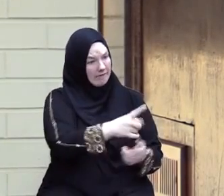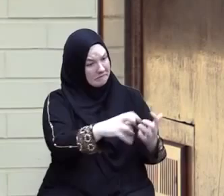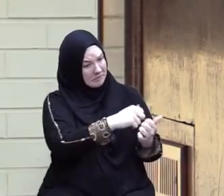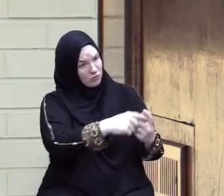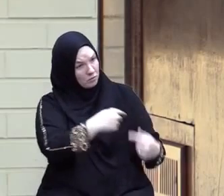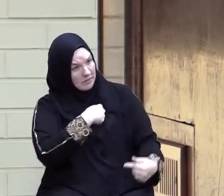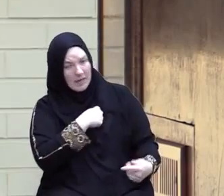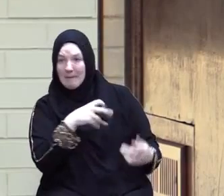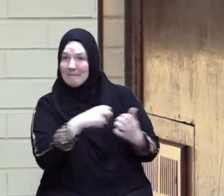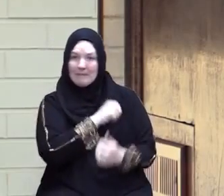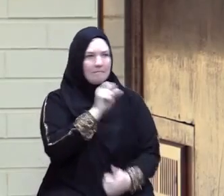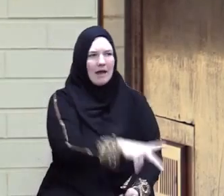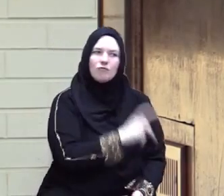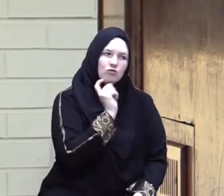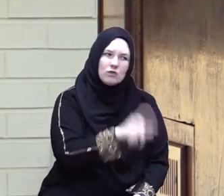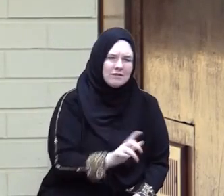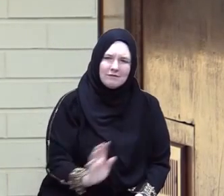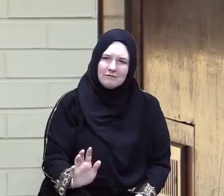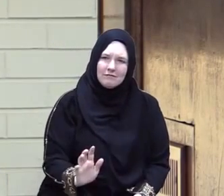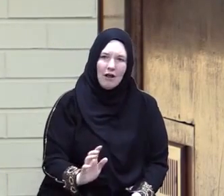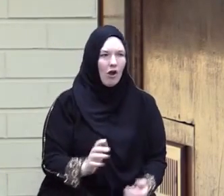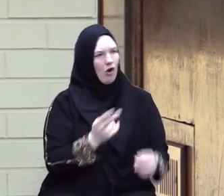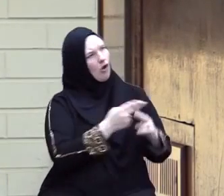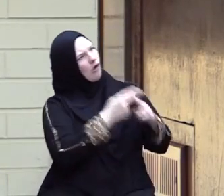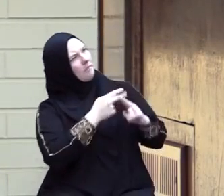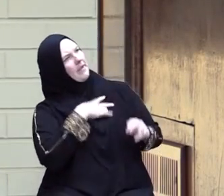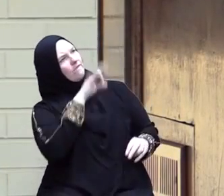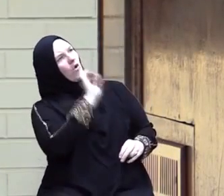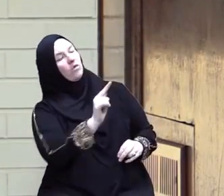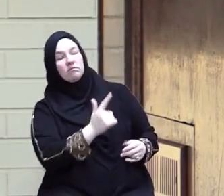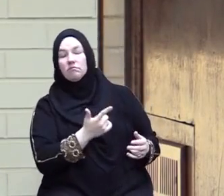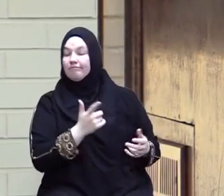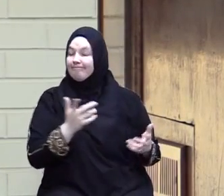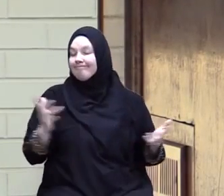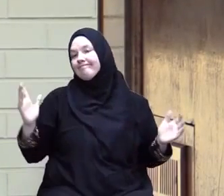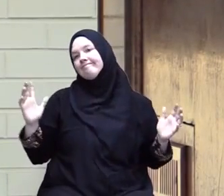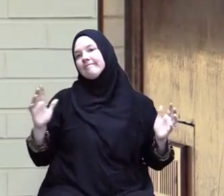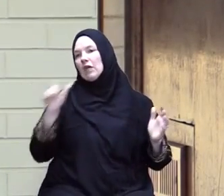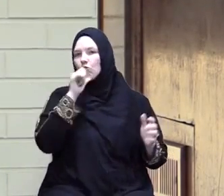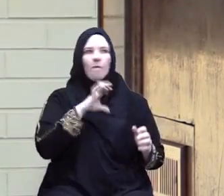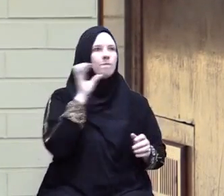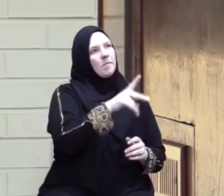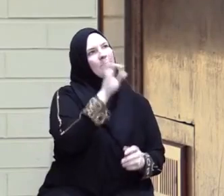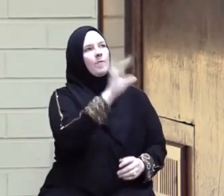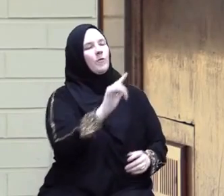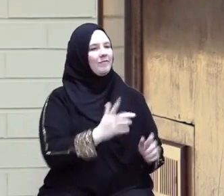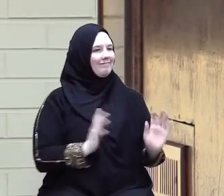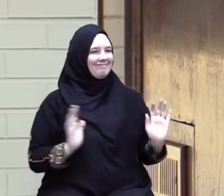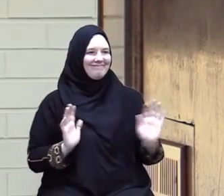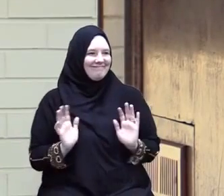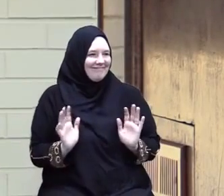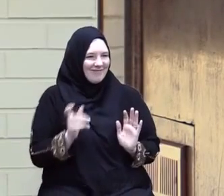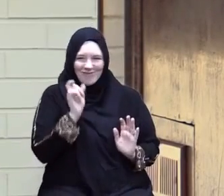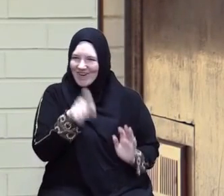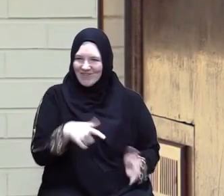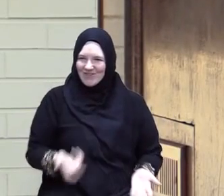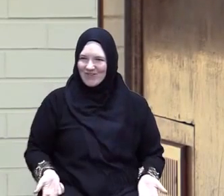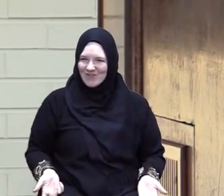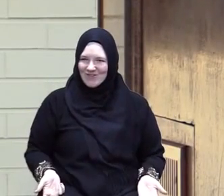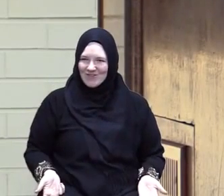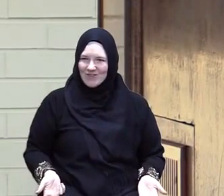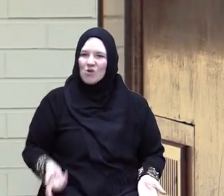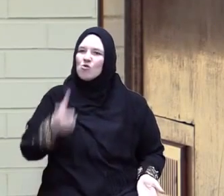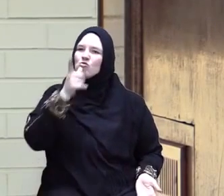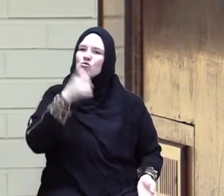them, no, you are the fools. We don't have. Allah is the one who is mocking them. And